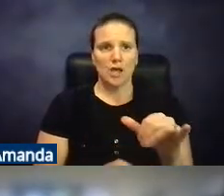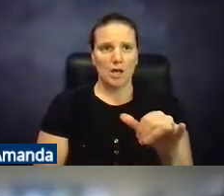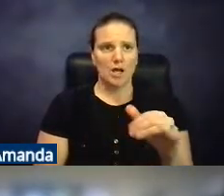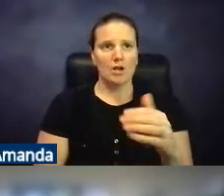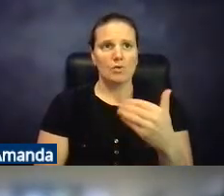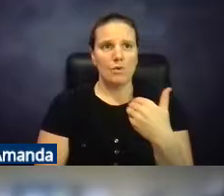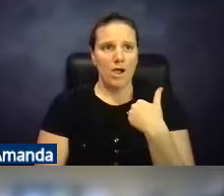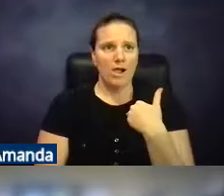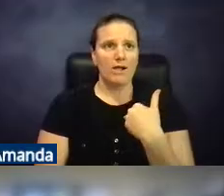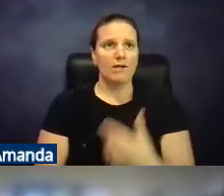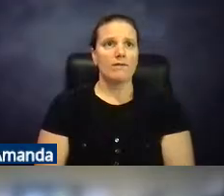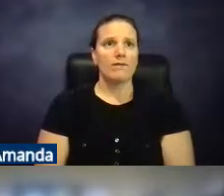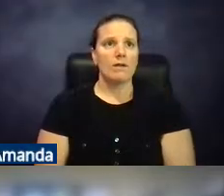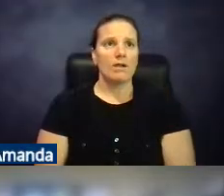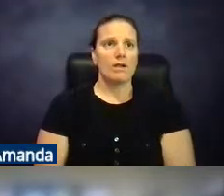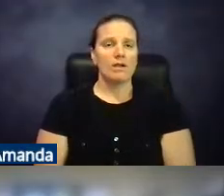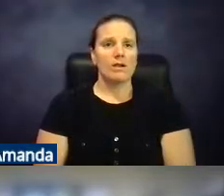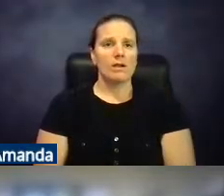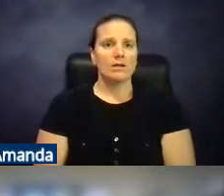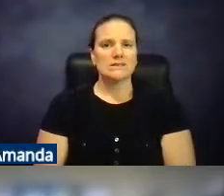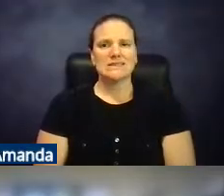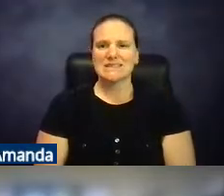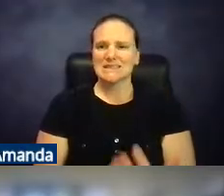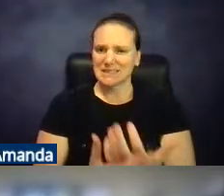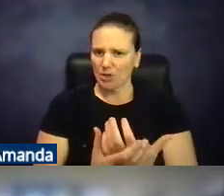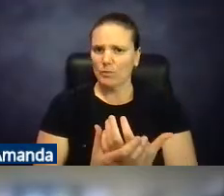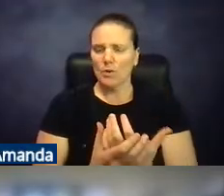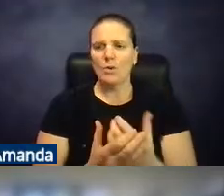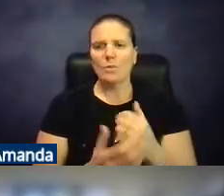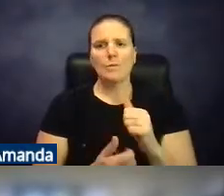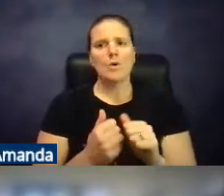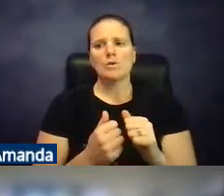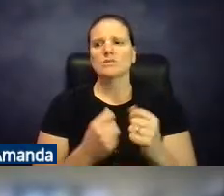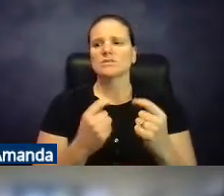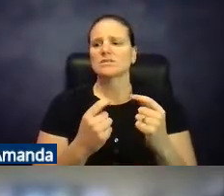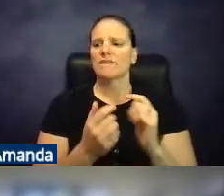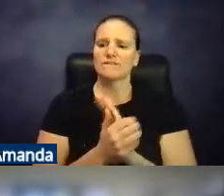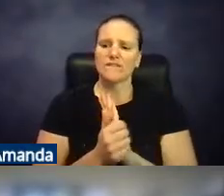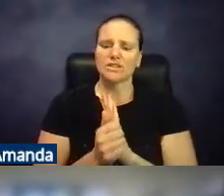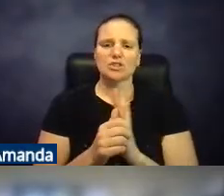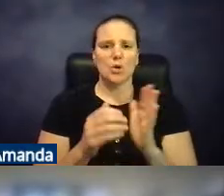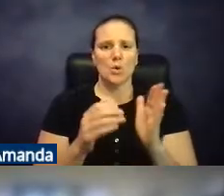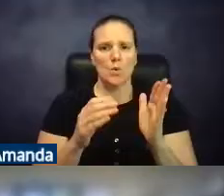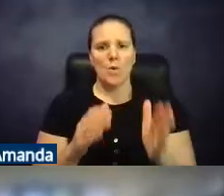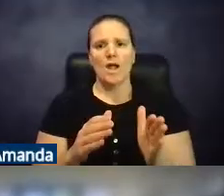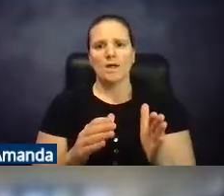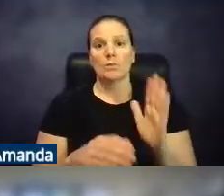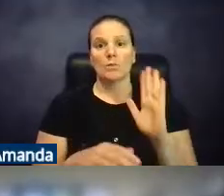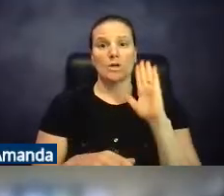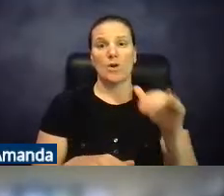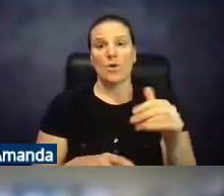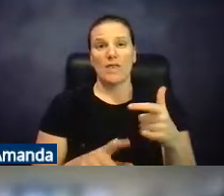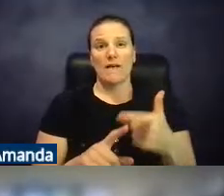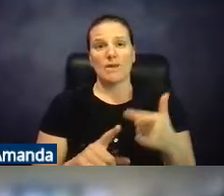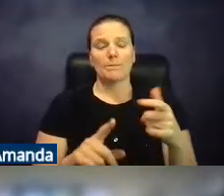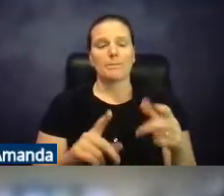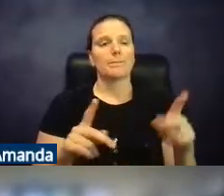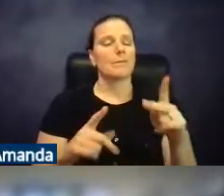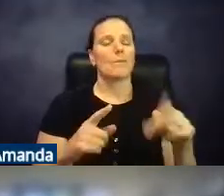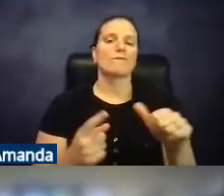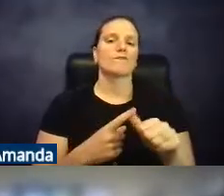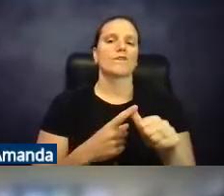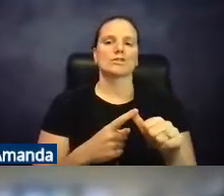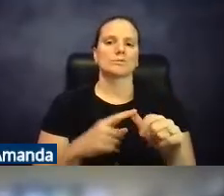the desirable and the most efficient way. And we know that from a people first